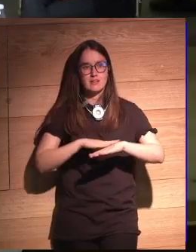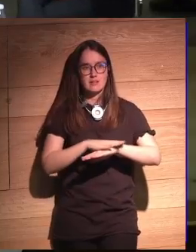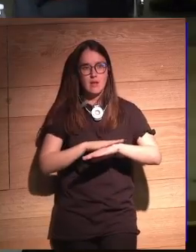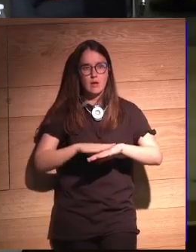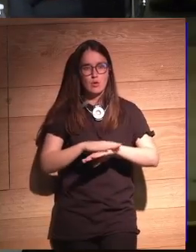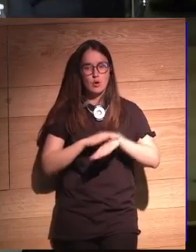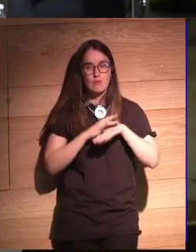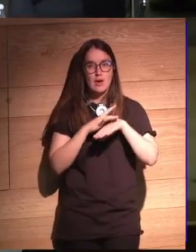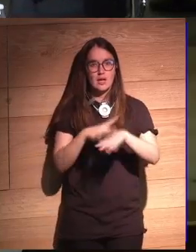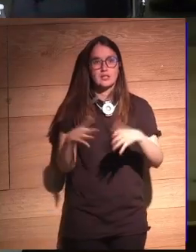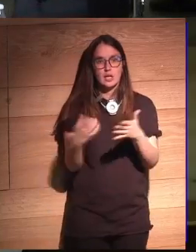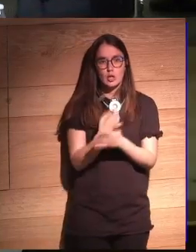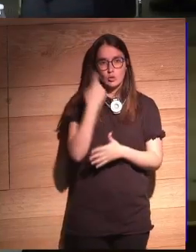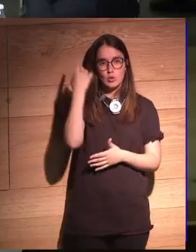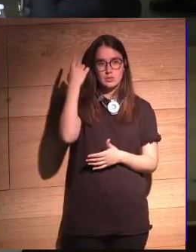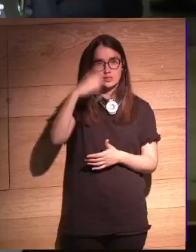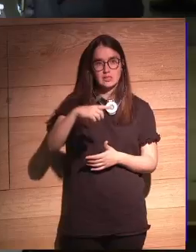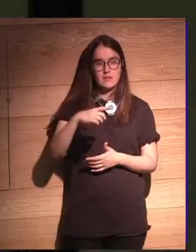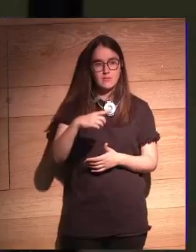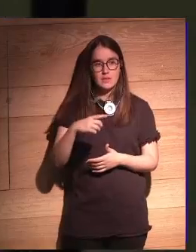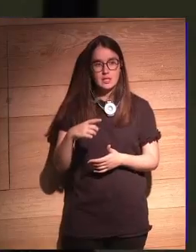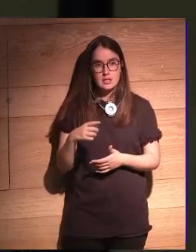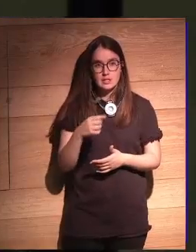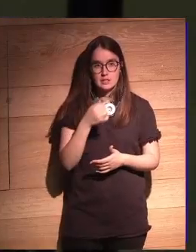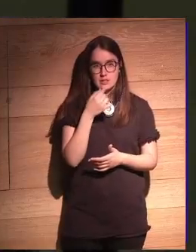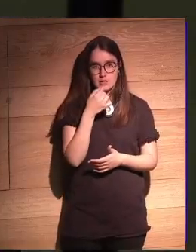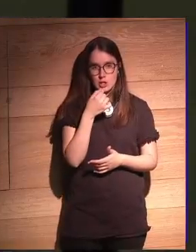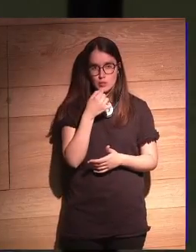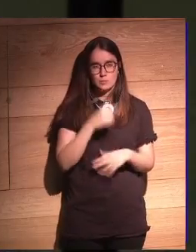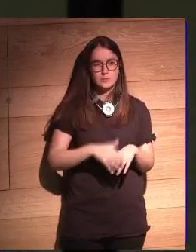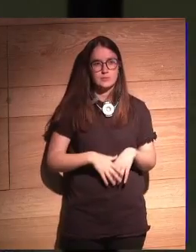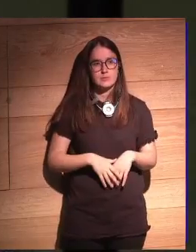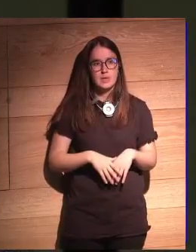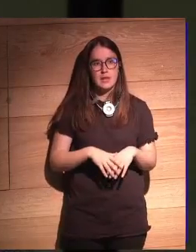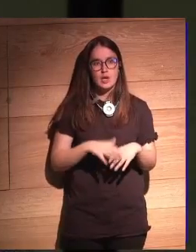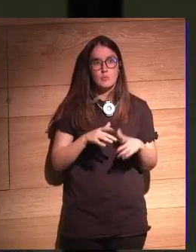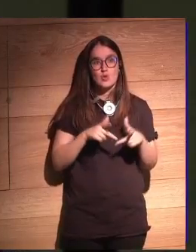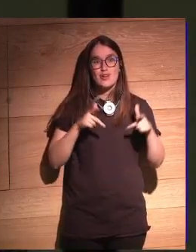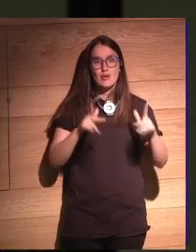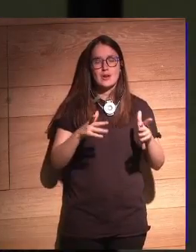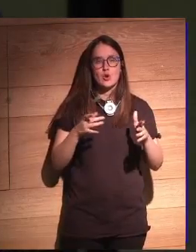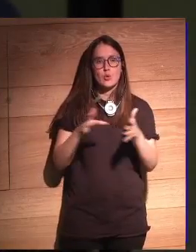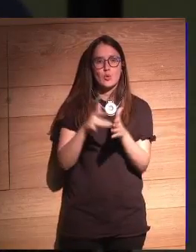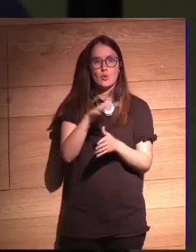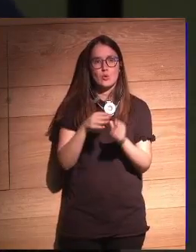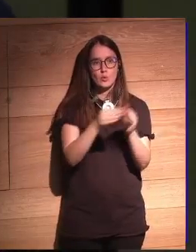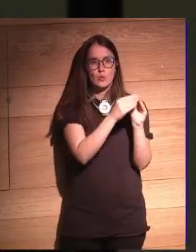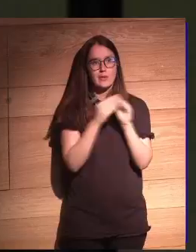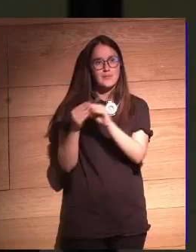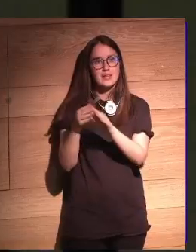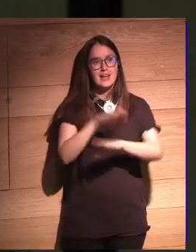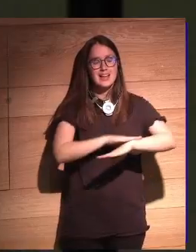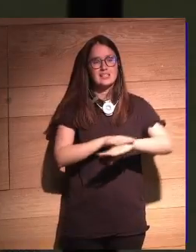of the state as an actor that you have all highlighted. It looks like